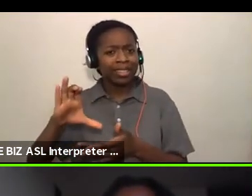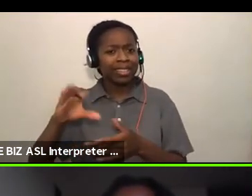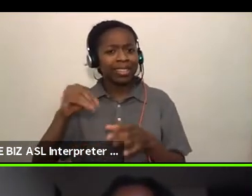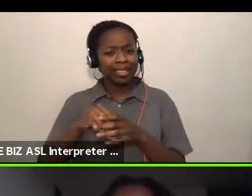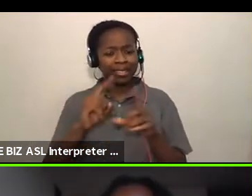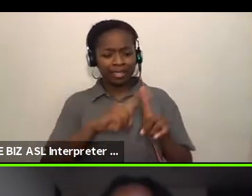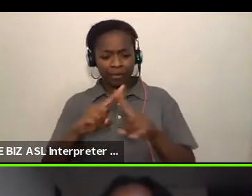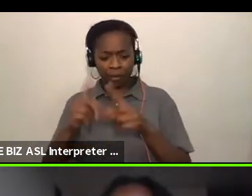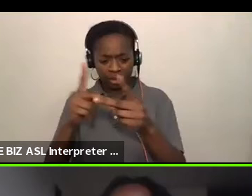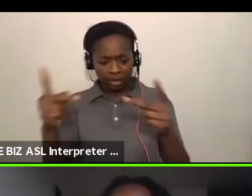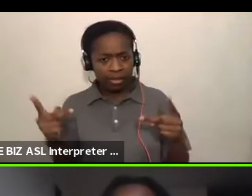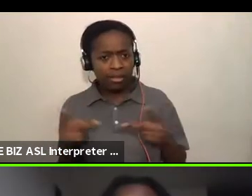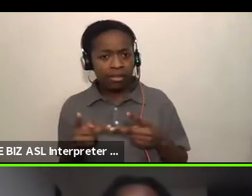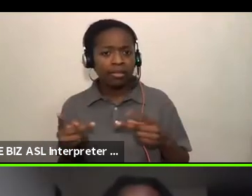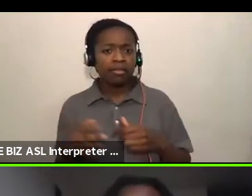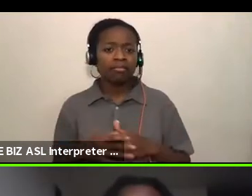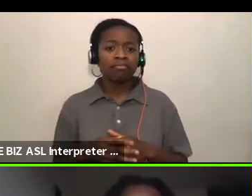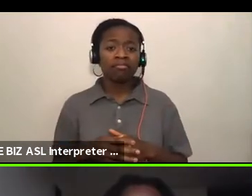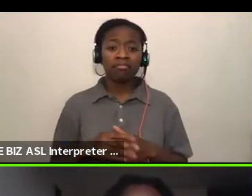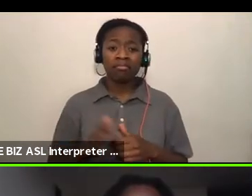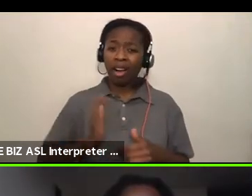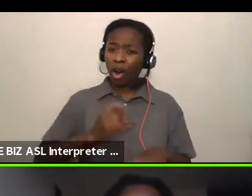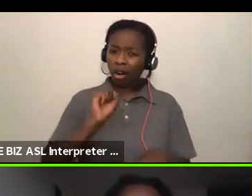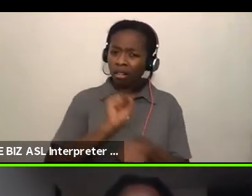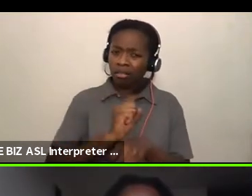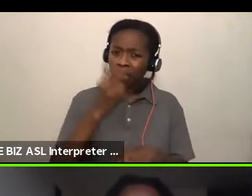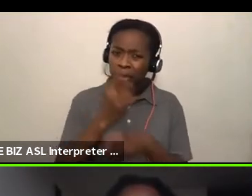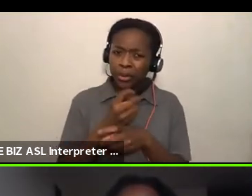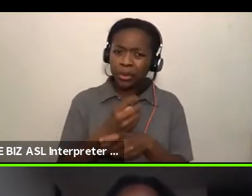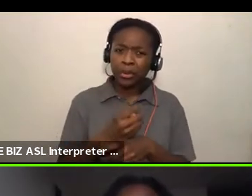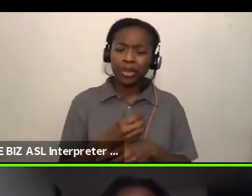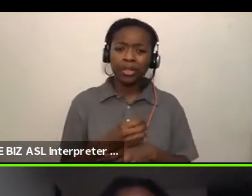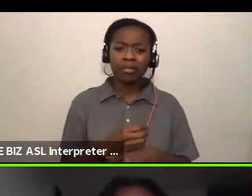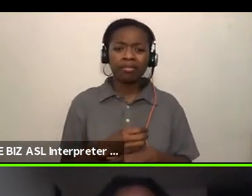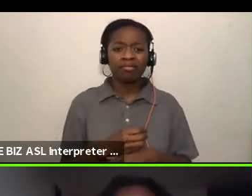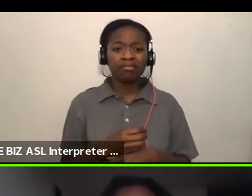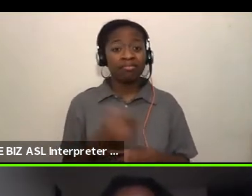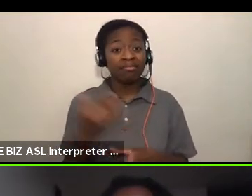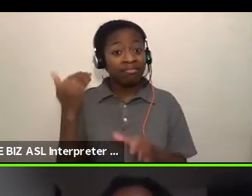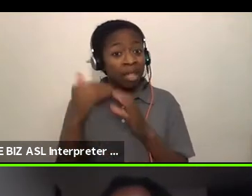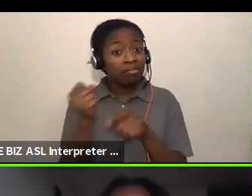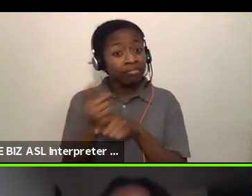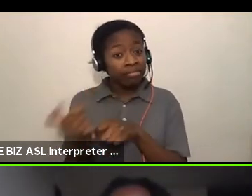acknowledgement of the hard work we put in, the many emails,